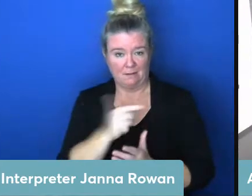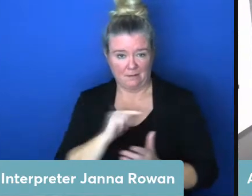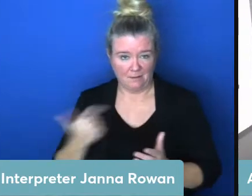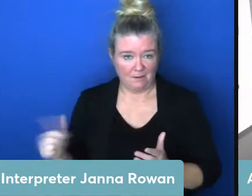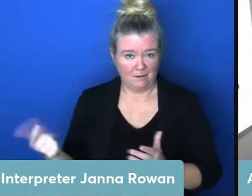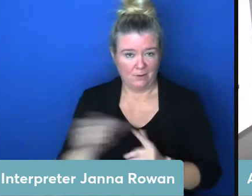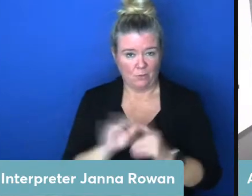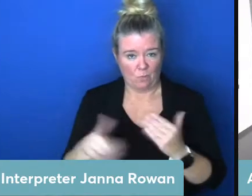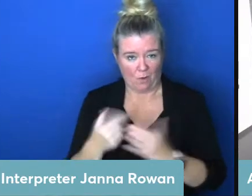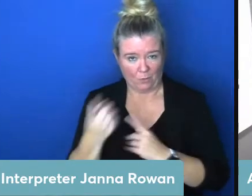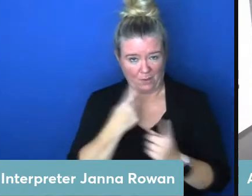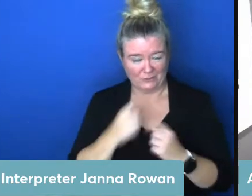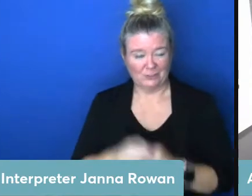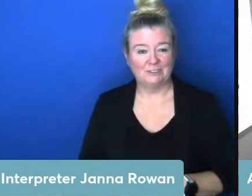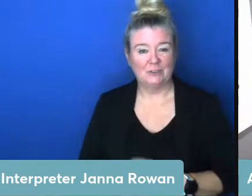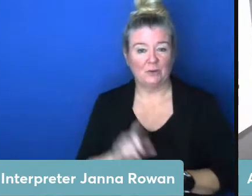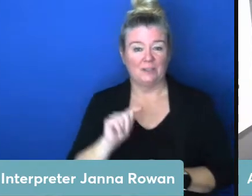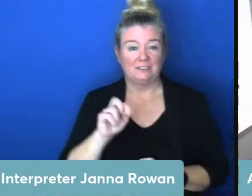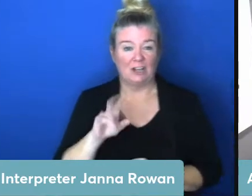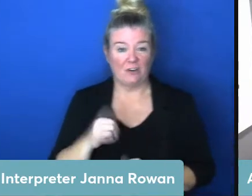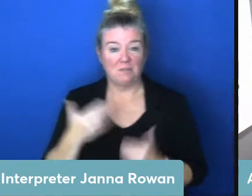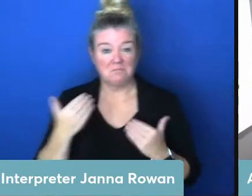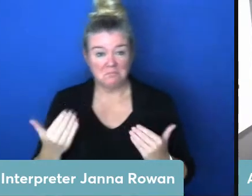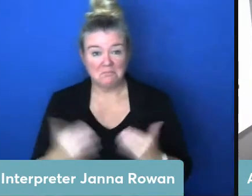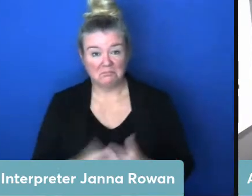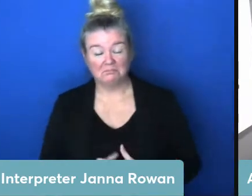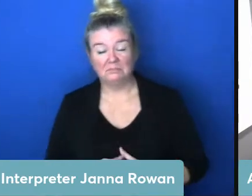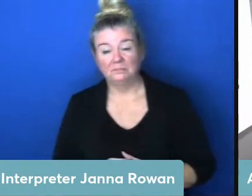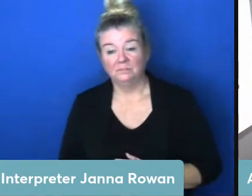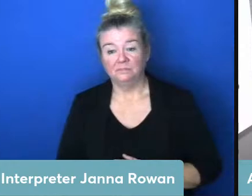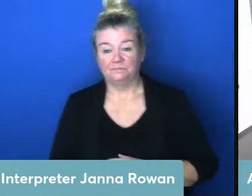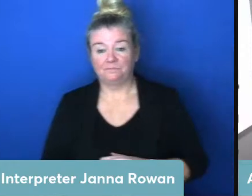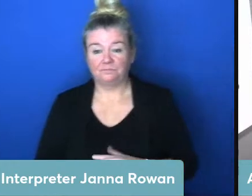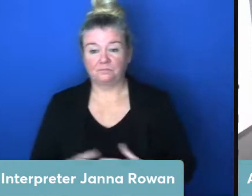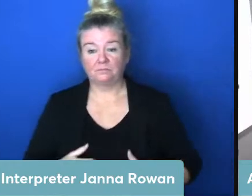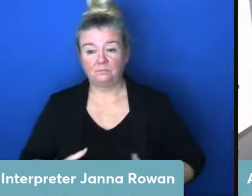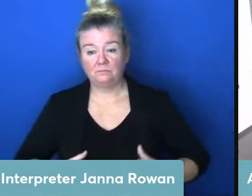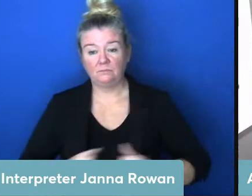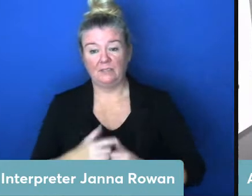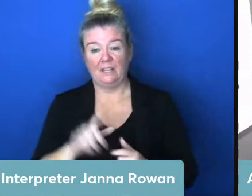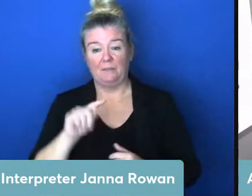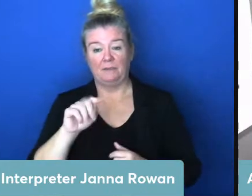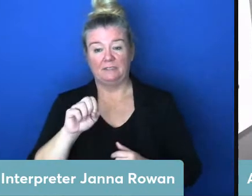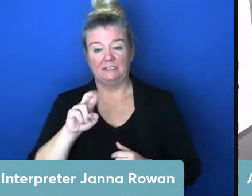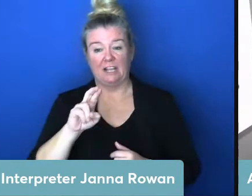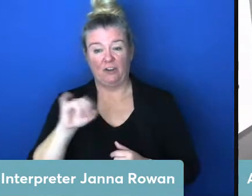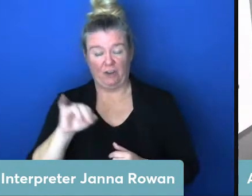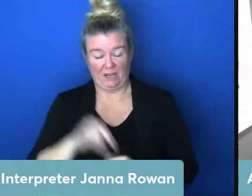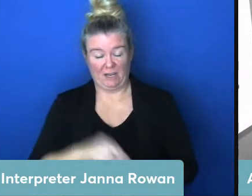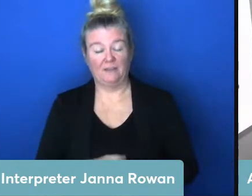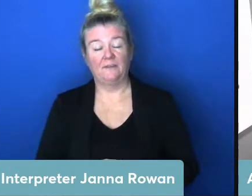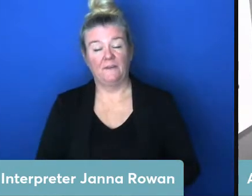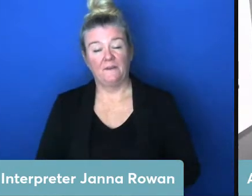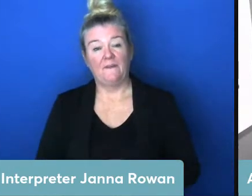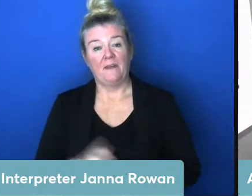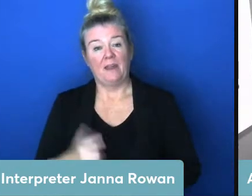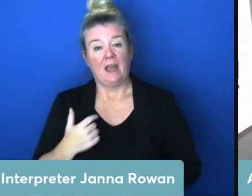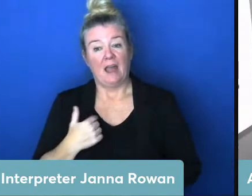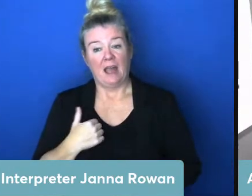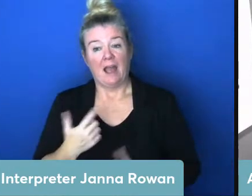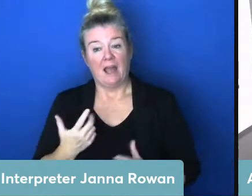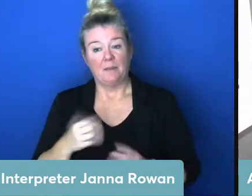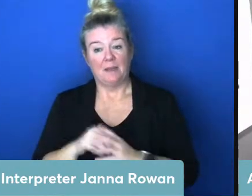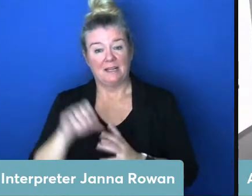the questions. So Terri, why don't you kick us off? My name is Terri, and I am basically in